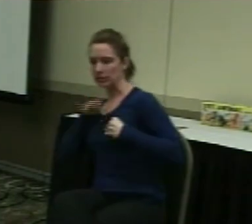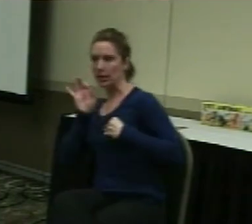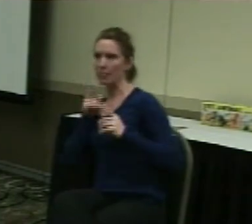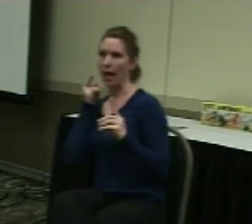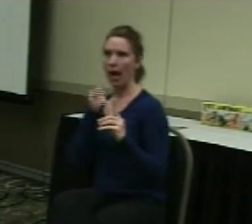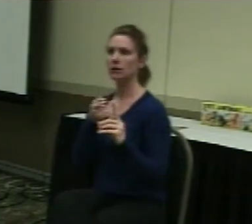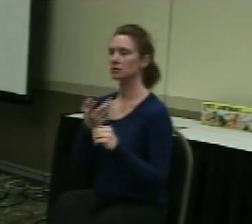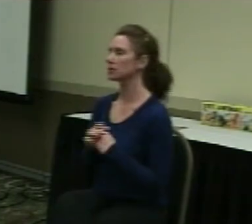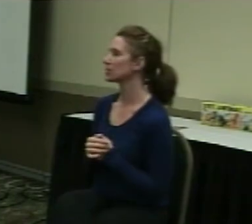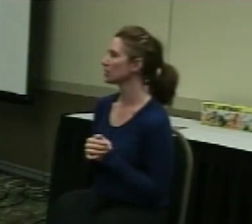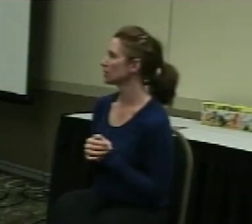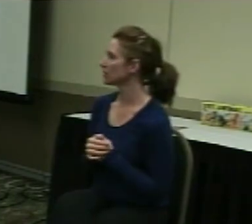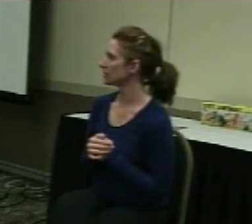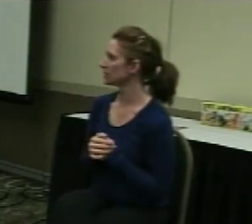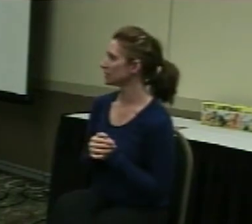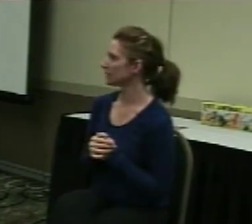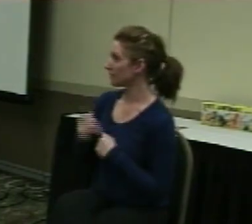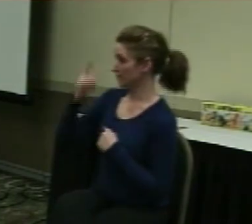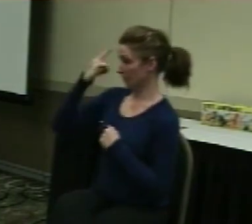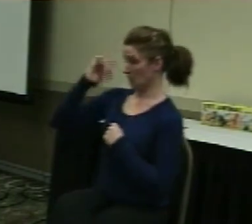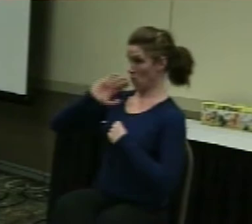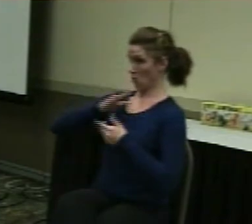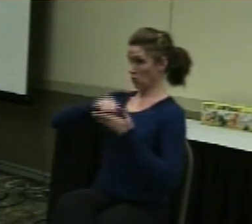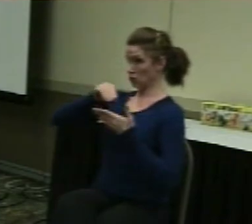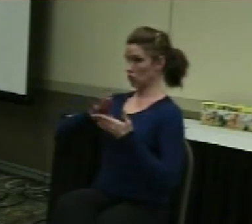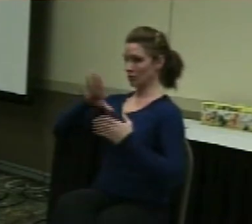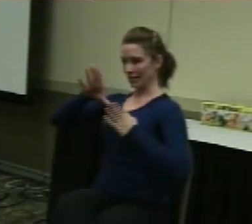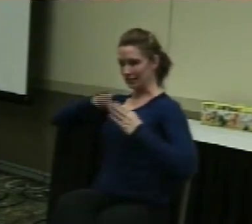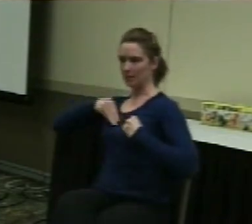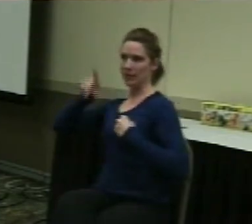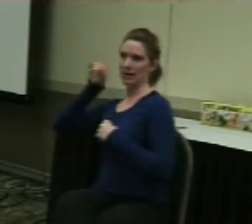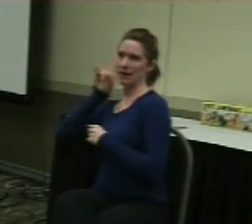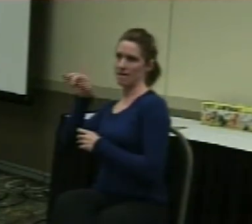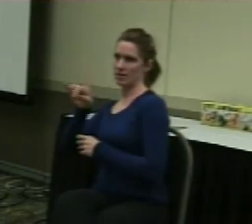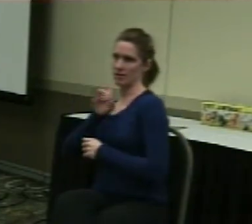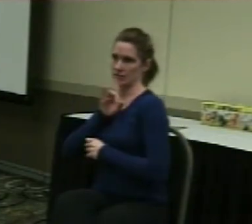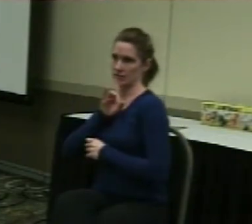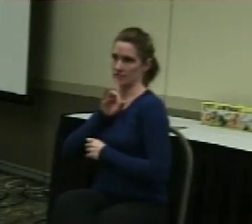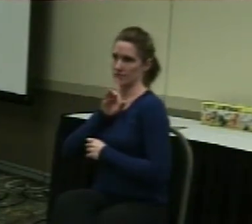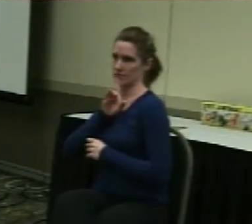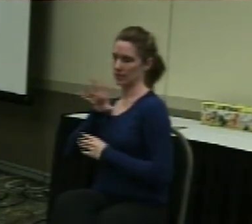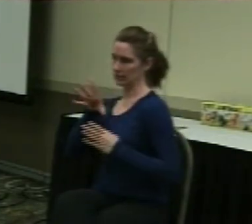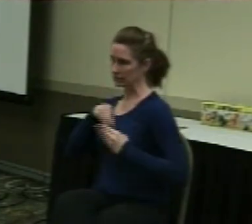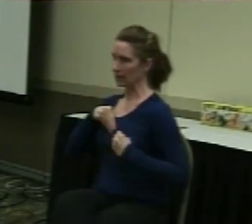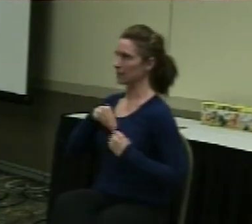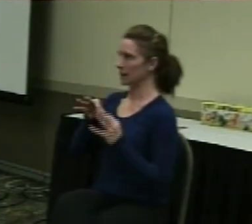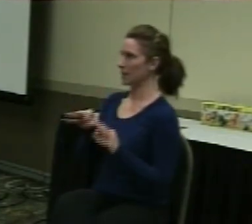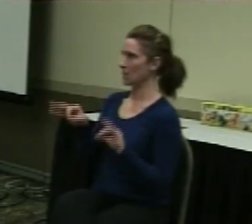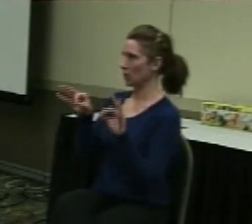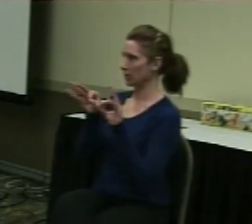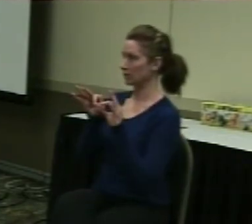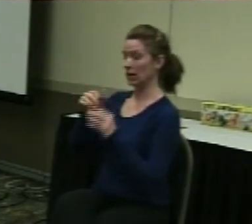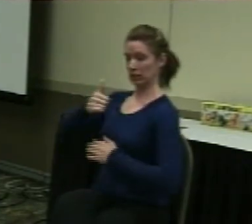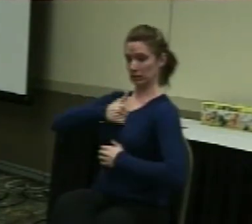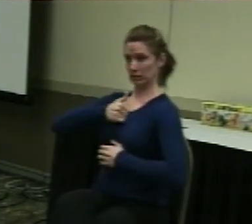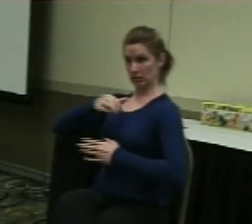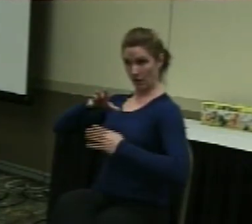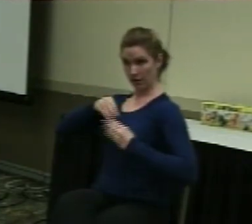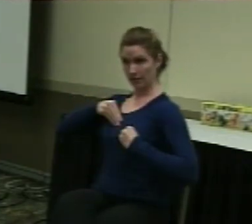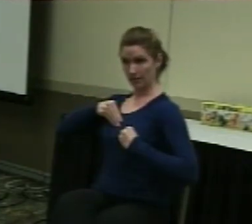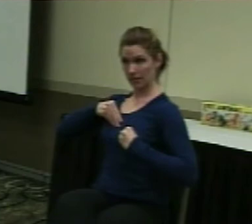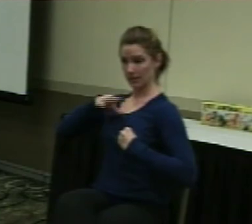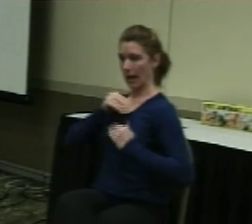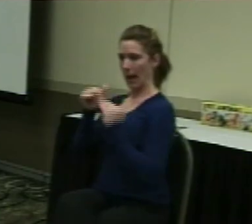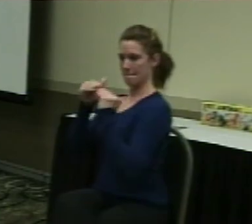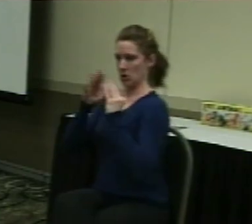done about that. Yes? Our population accepting their deafness or their hearing loss? Self-acceptance and